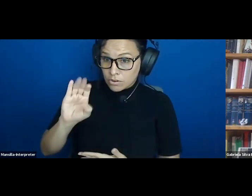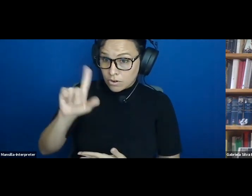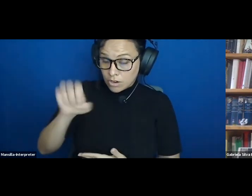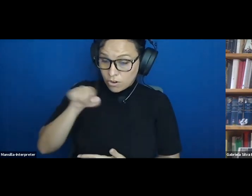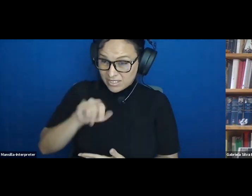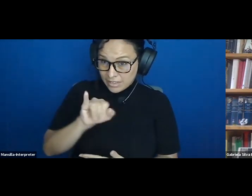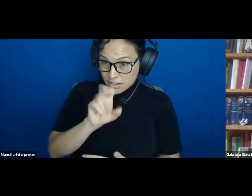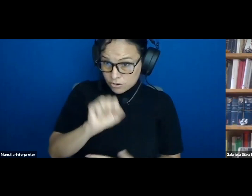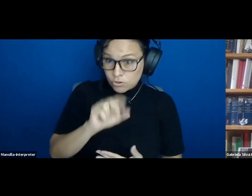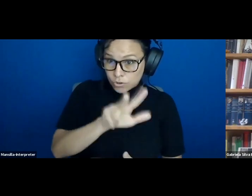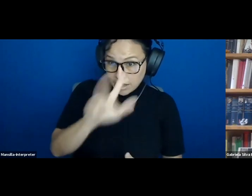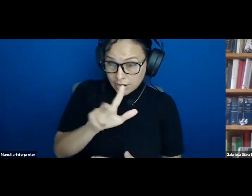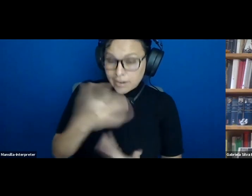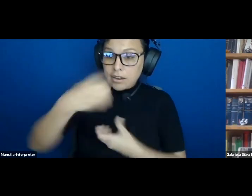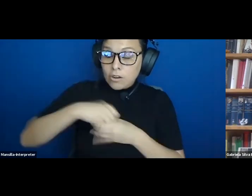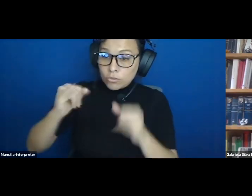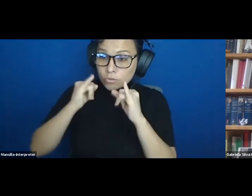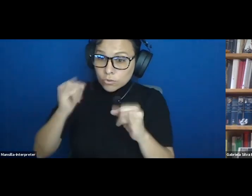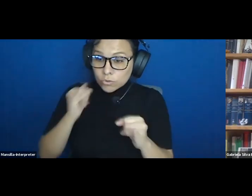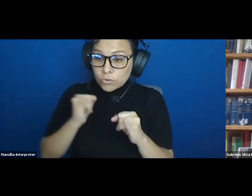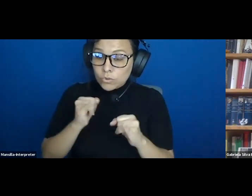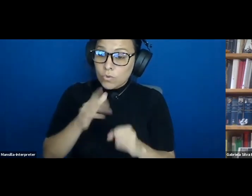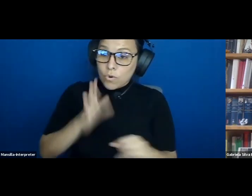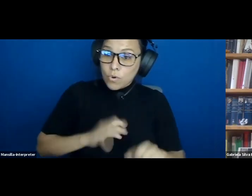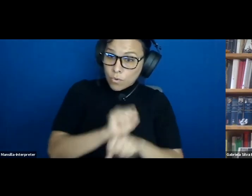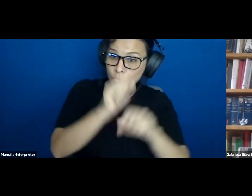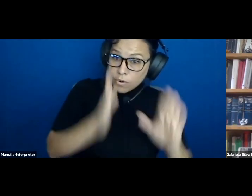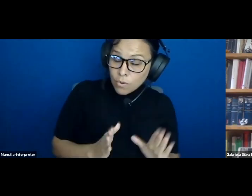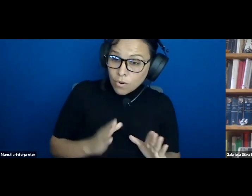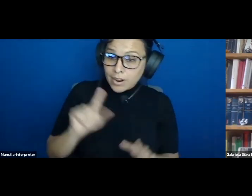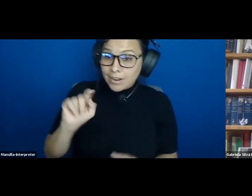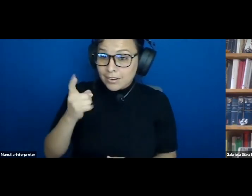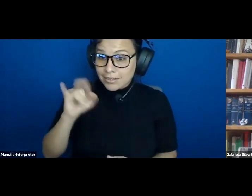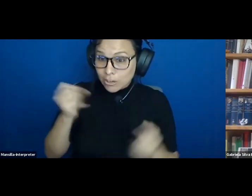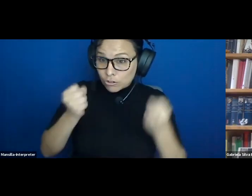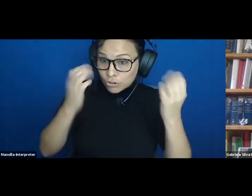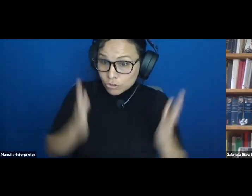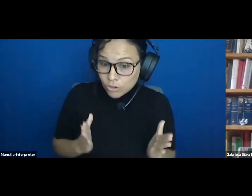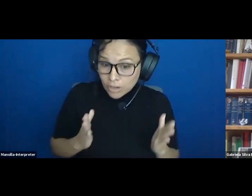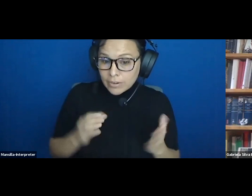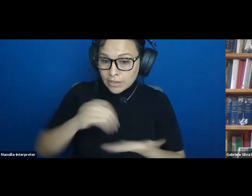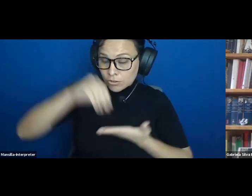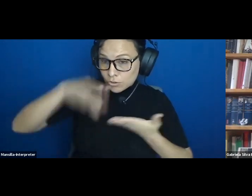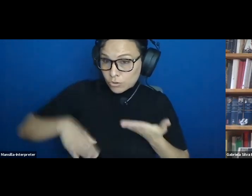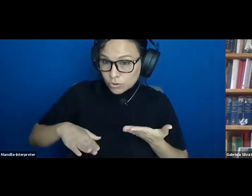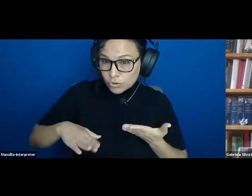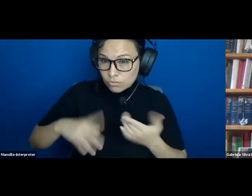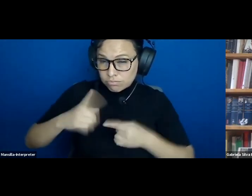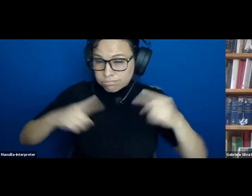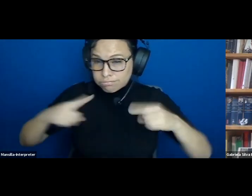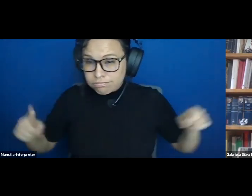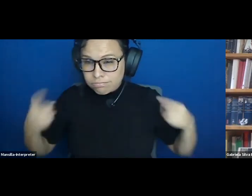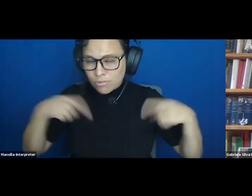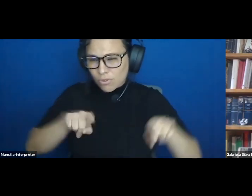of the answers from interviews with working women, taxi drivers, and students, among others, during the late 60s in